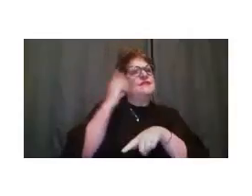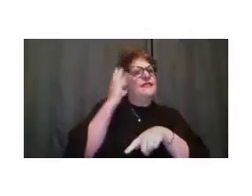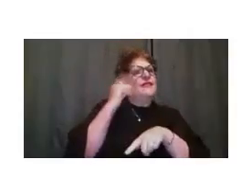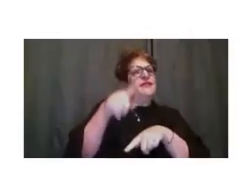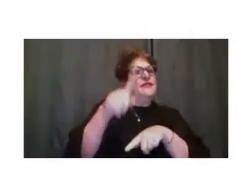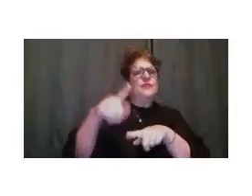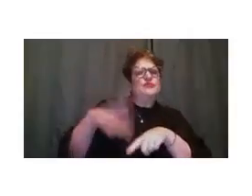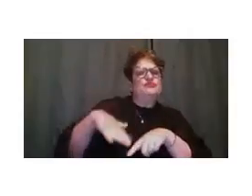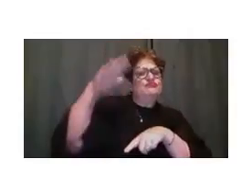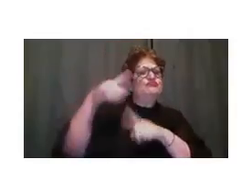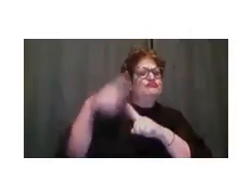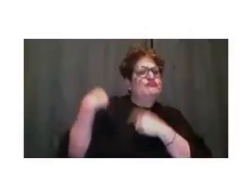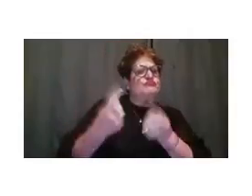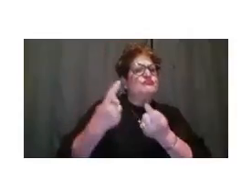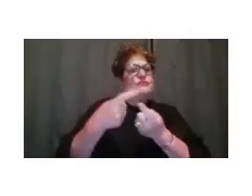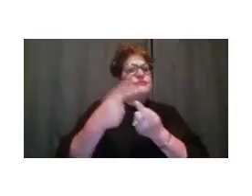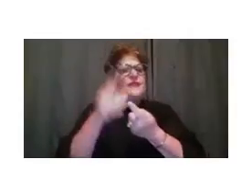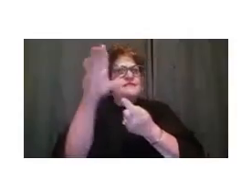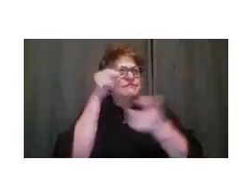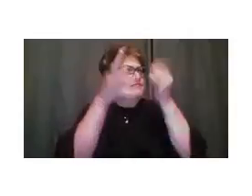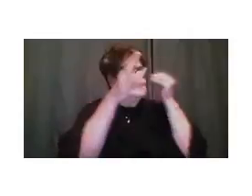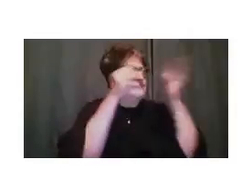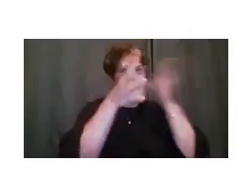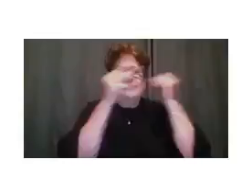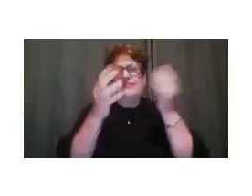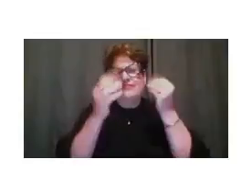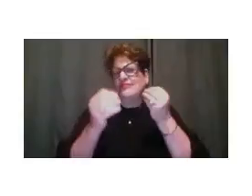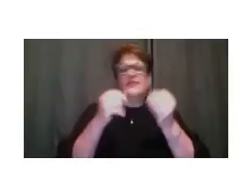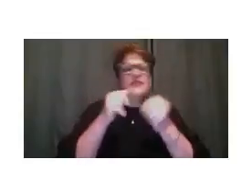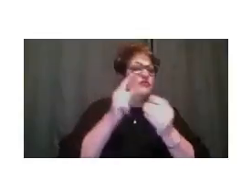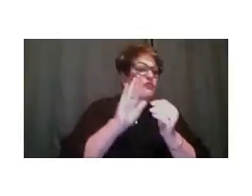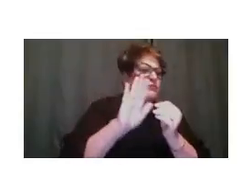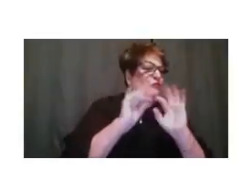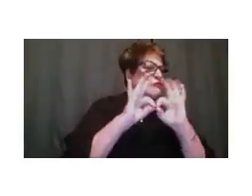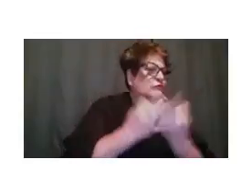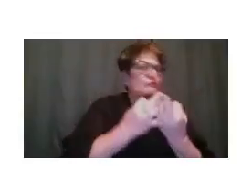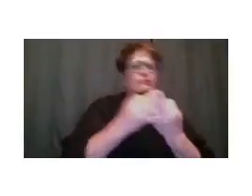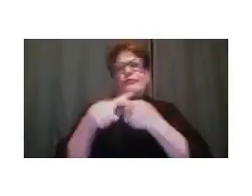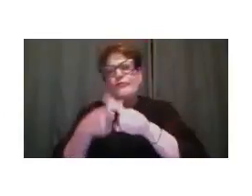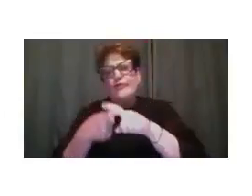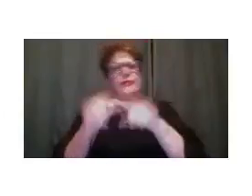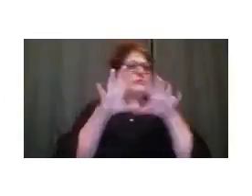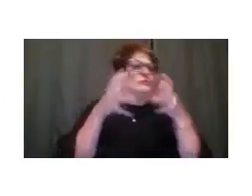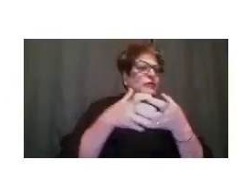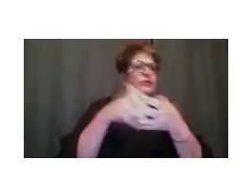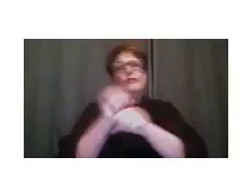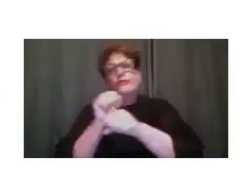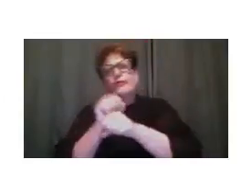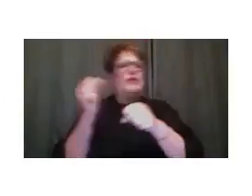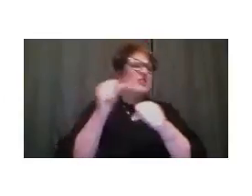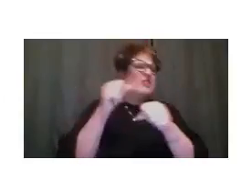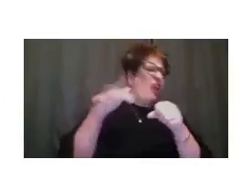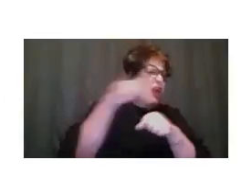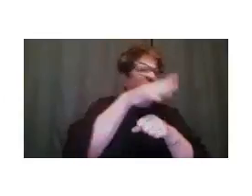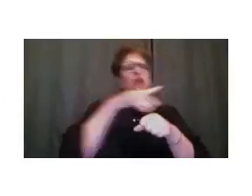the messaging we have been receiving throughout our lives, whether from our family and friends, society as a whole, the mass